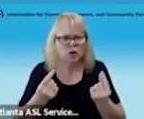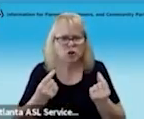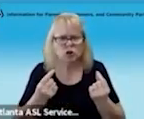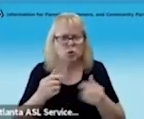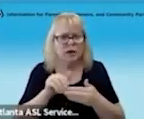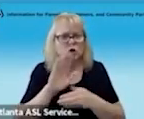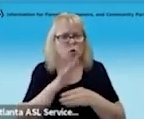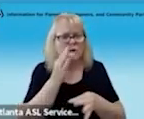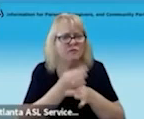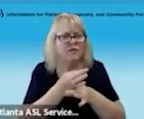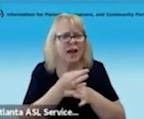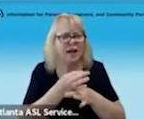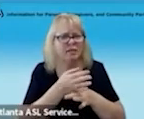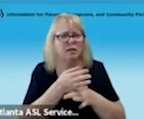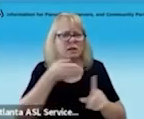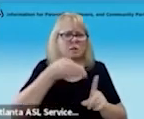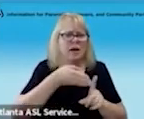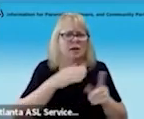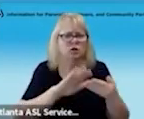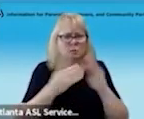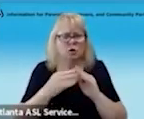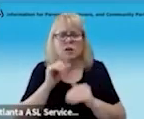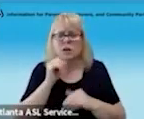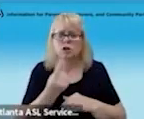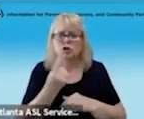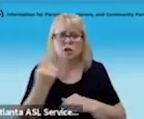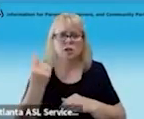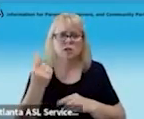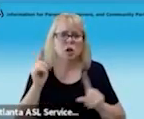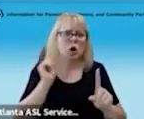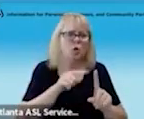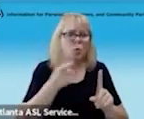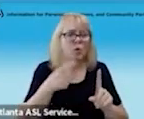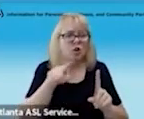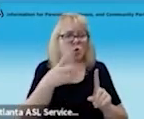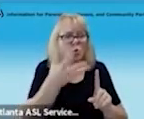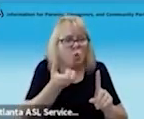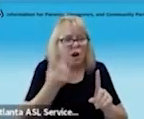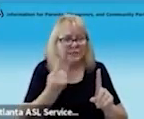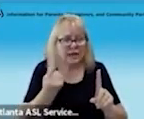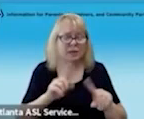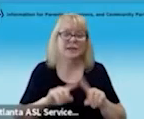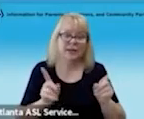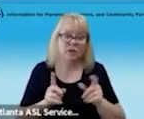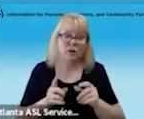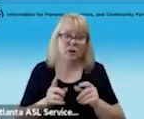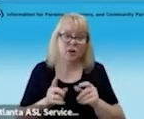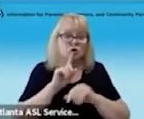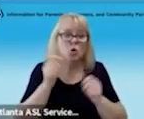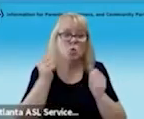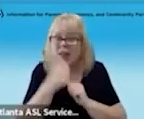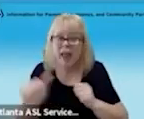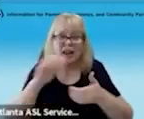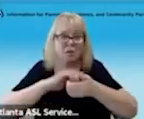through relationships already existing with their churches. And that's going to be really important. Figure out things that you can actually do with